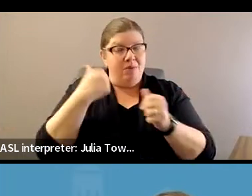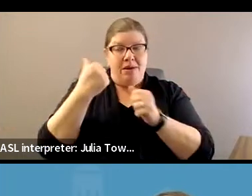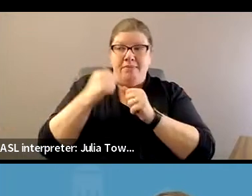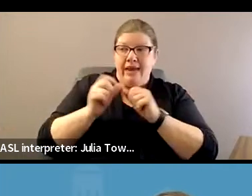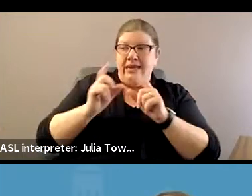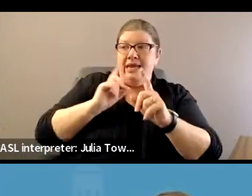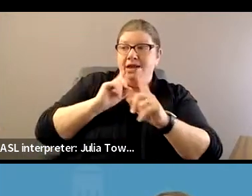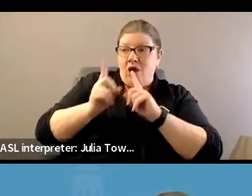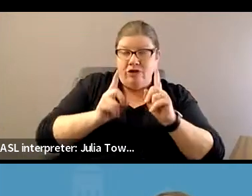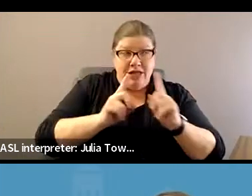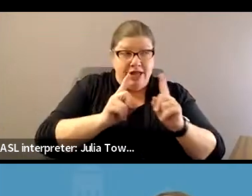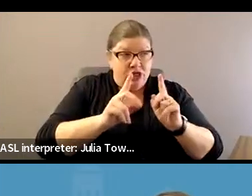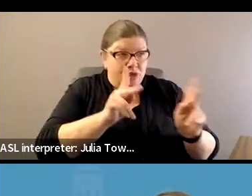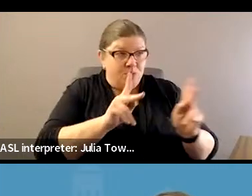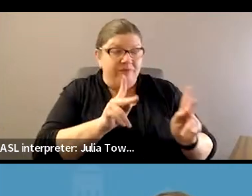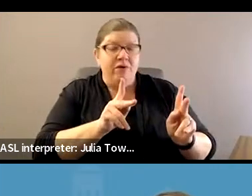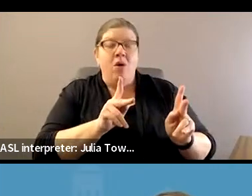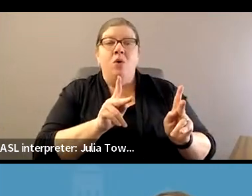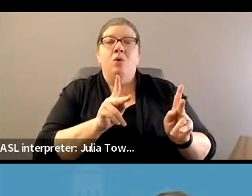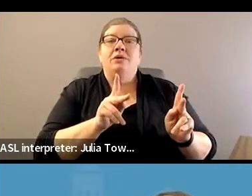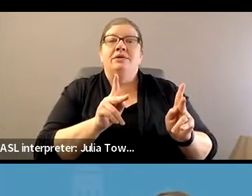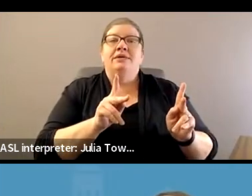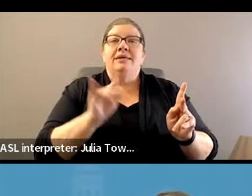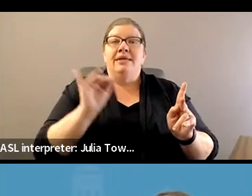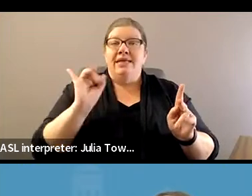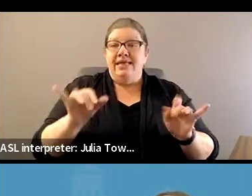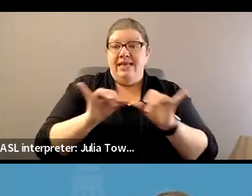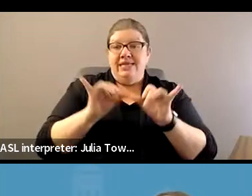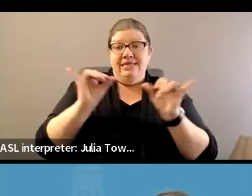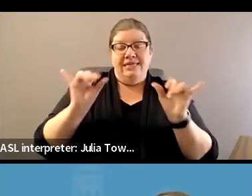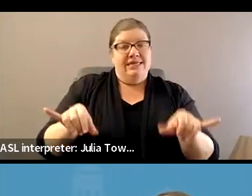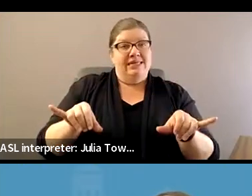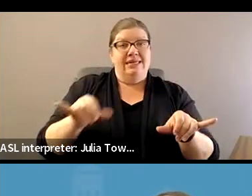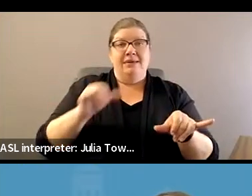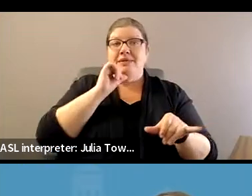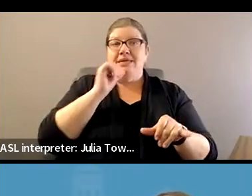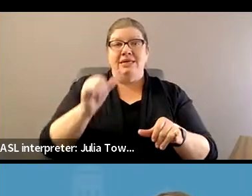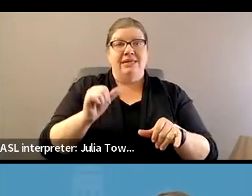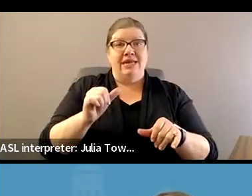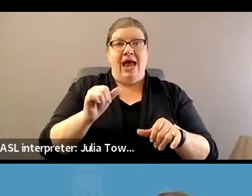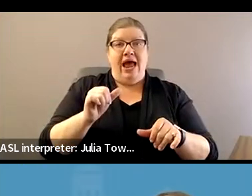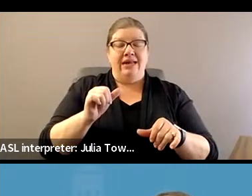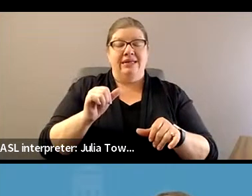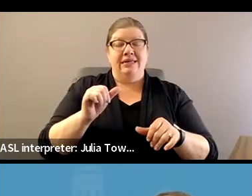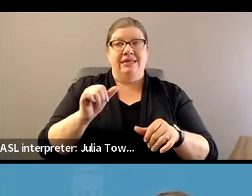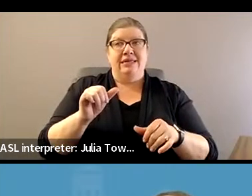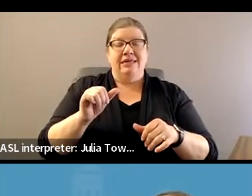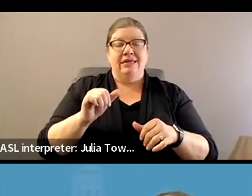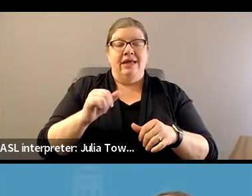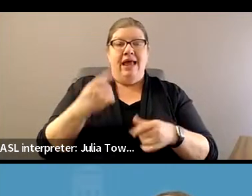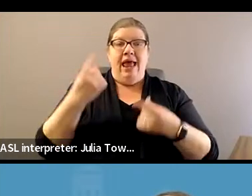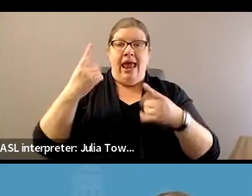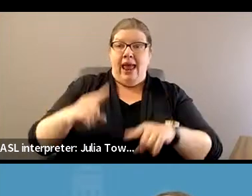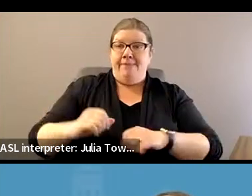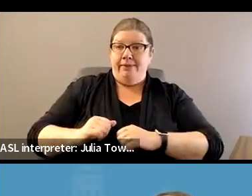conversations with folks, you know, these systems did not get built in 1